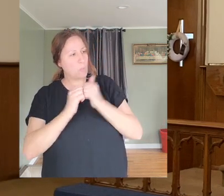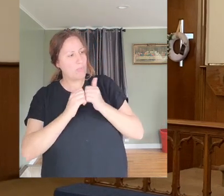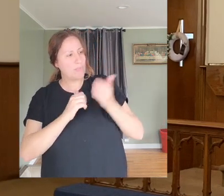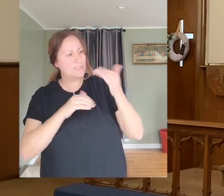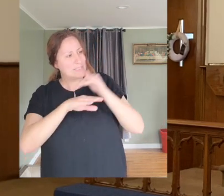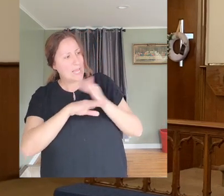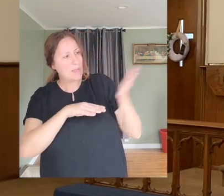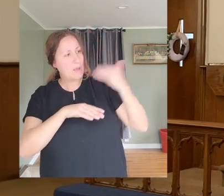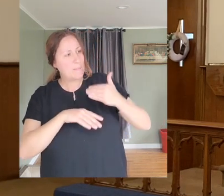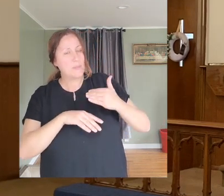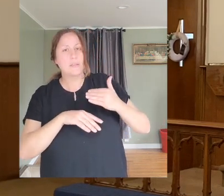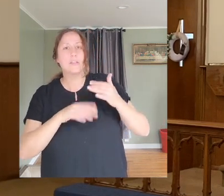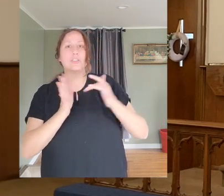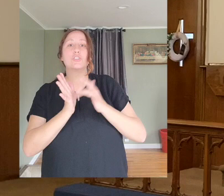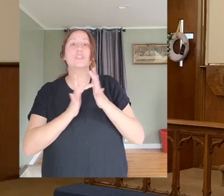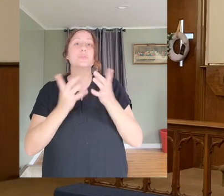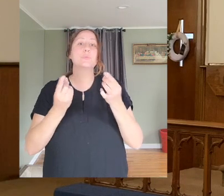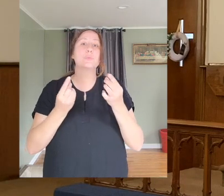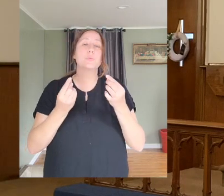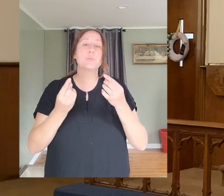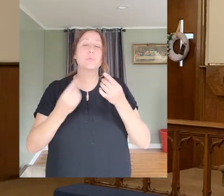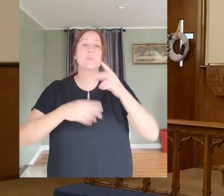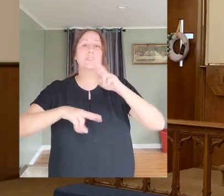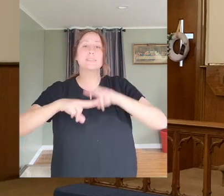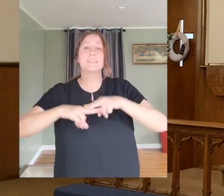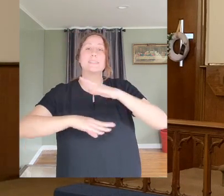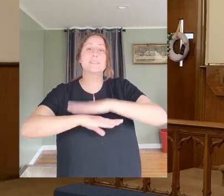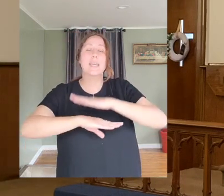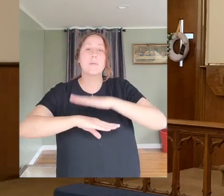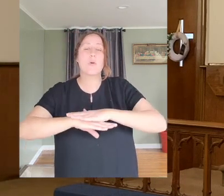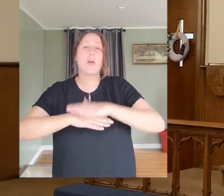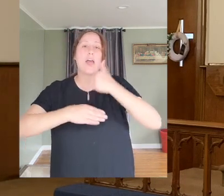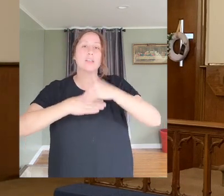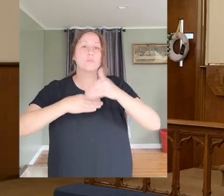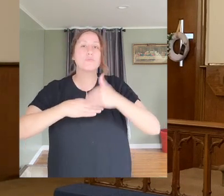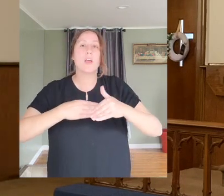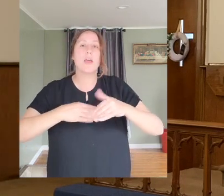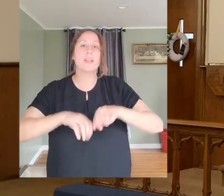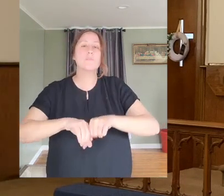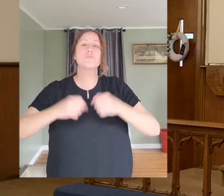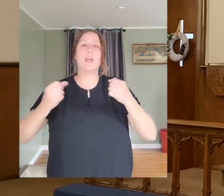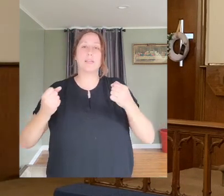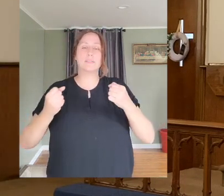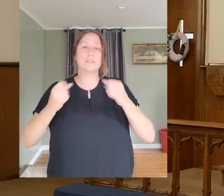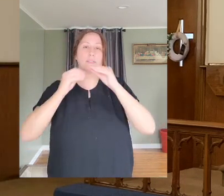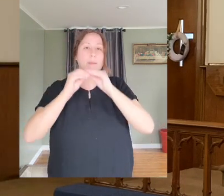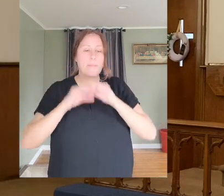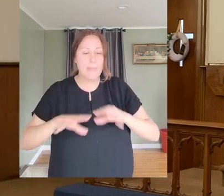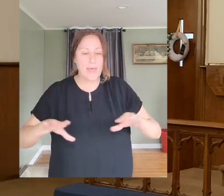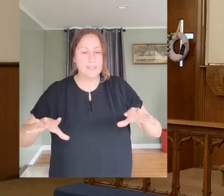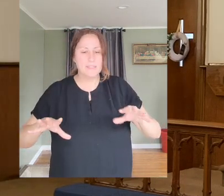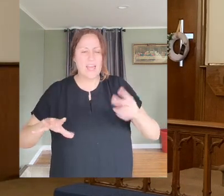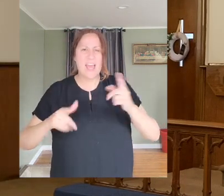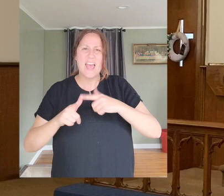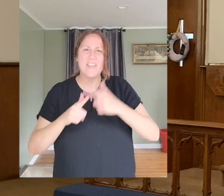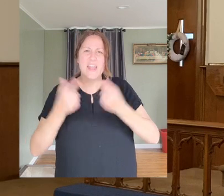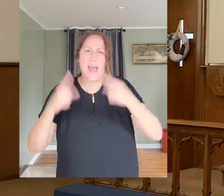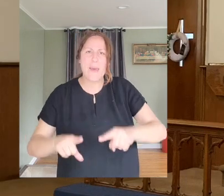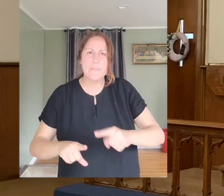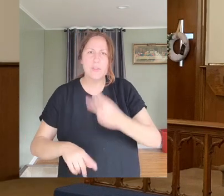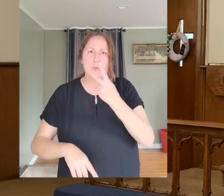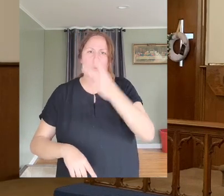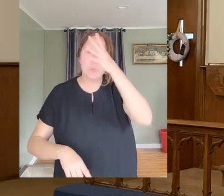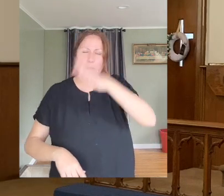And at table, Jesus takes bread. He blesses it and breaks it and gives it to them. And their eyes